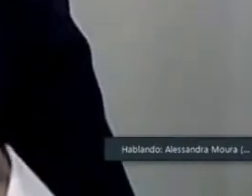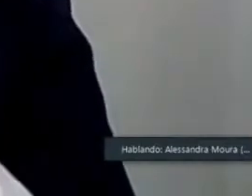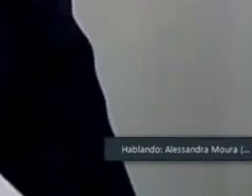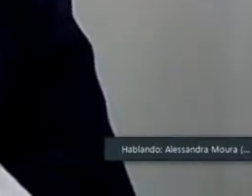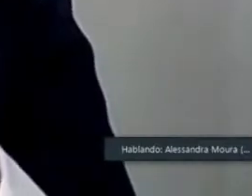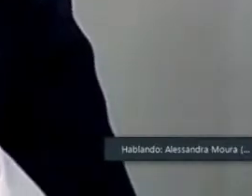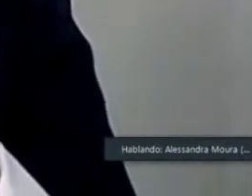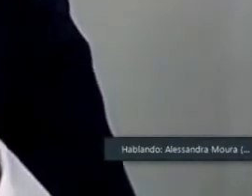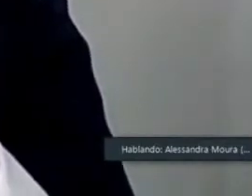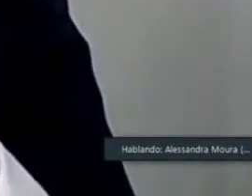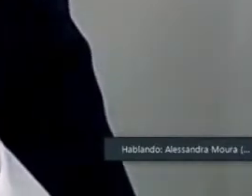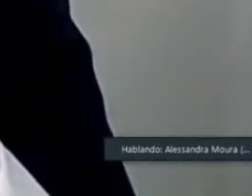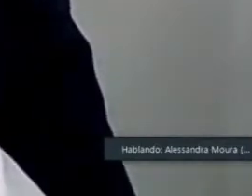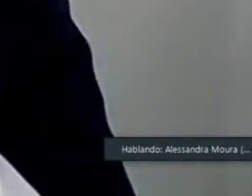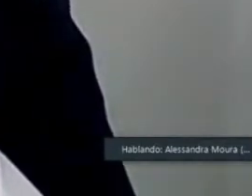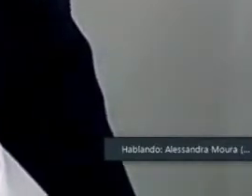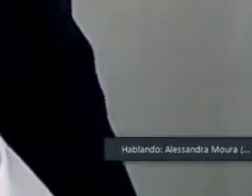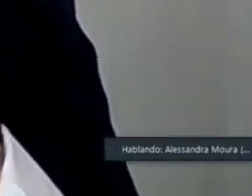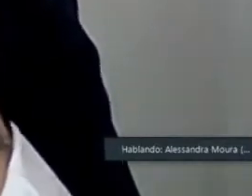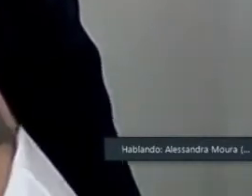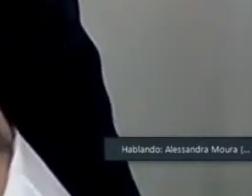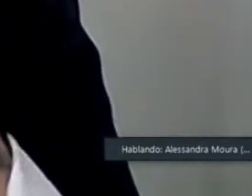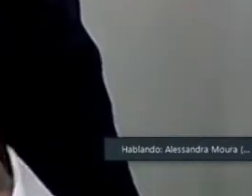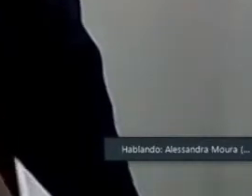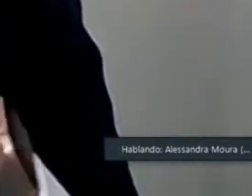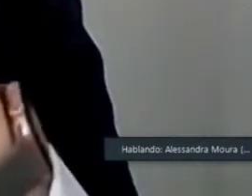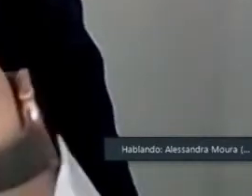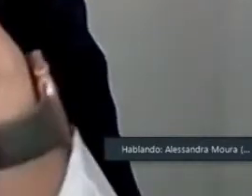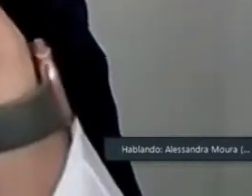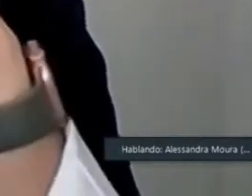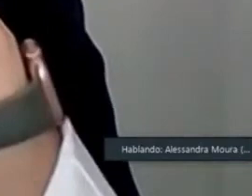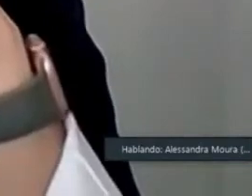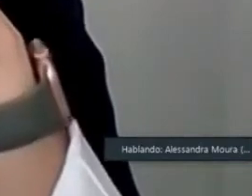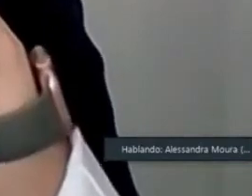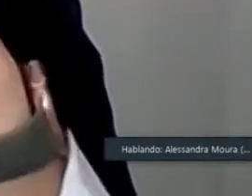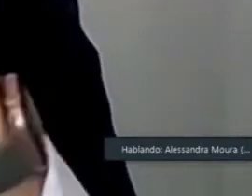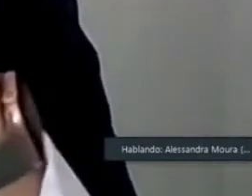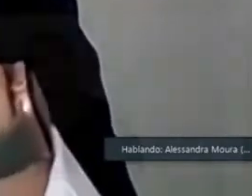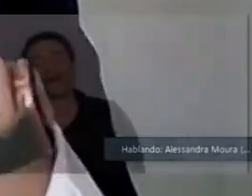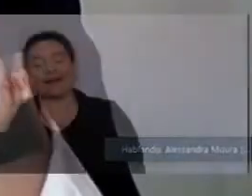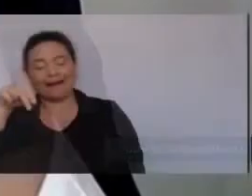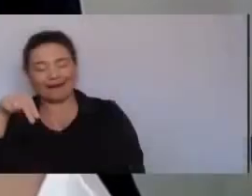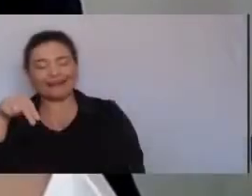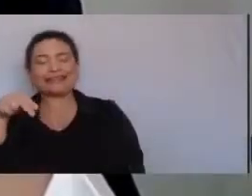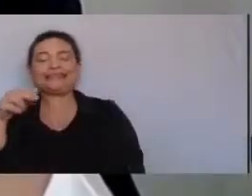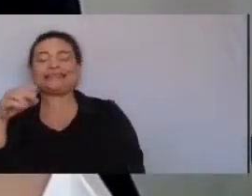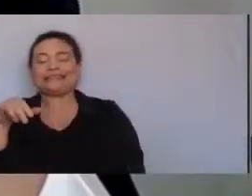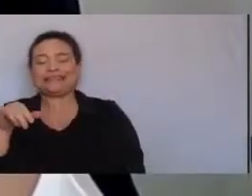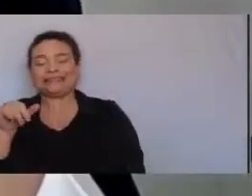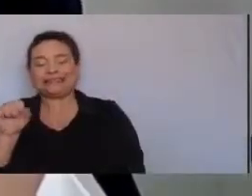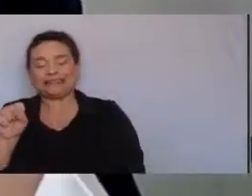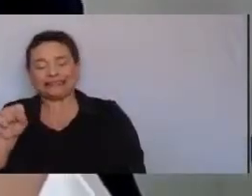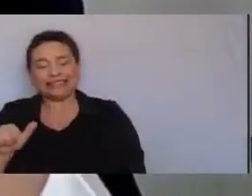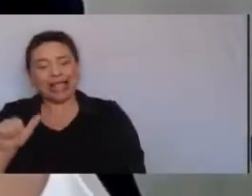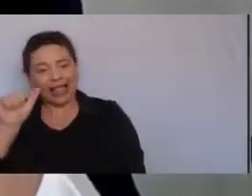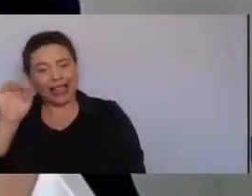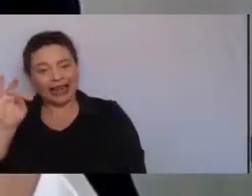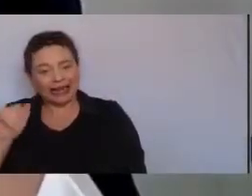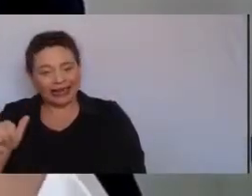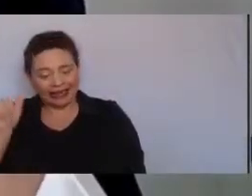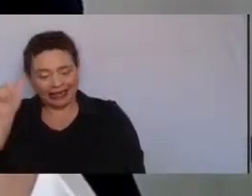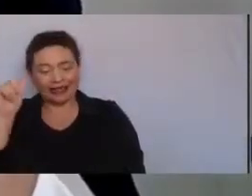Stanley, our America's Director for English Programs in British Council. Graham,